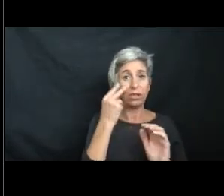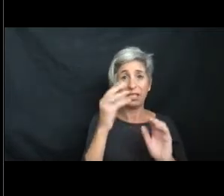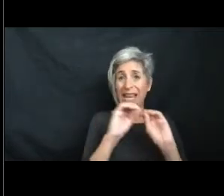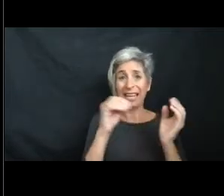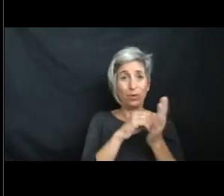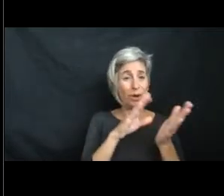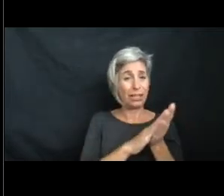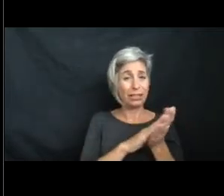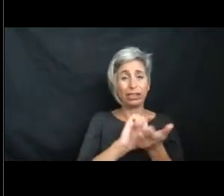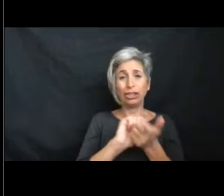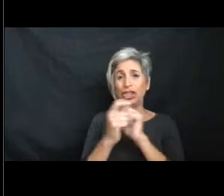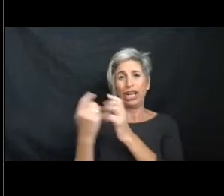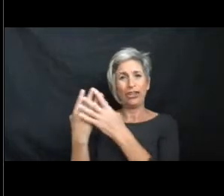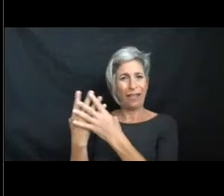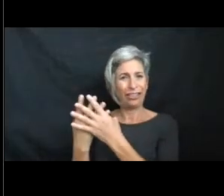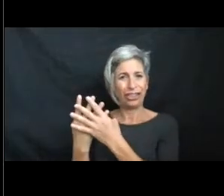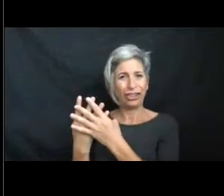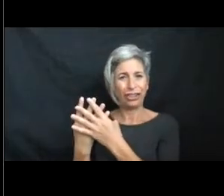your filters.